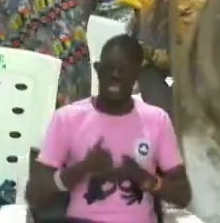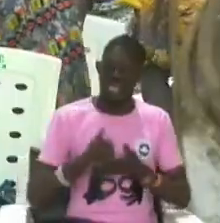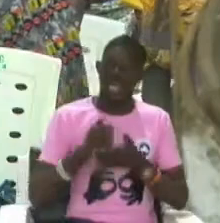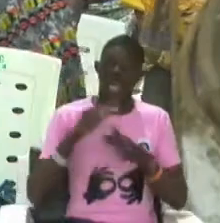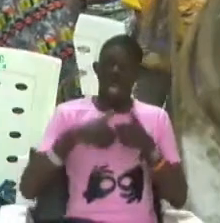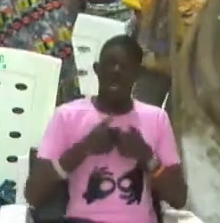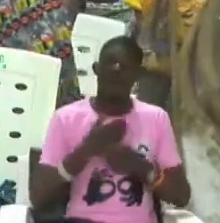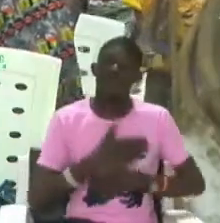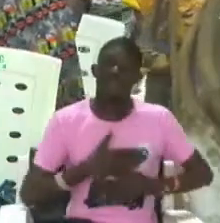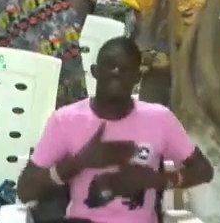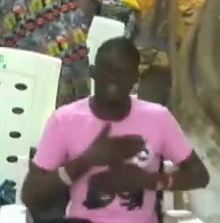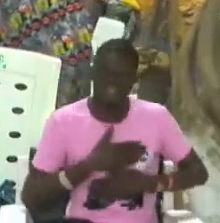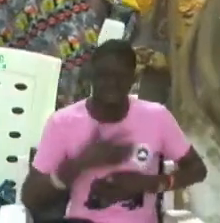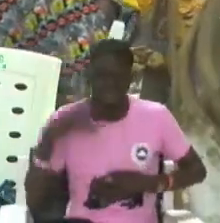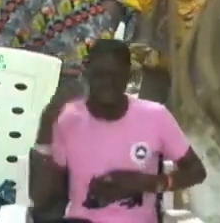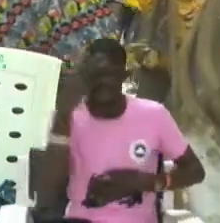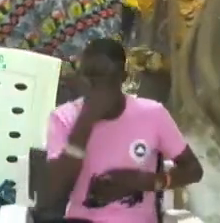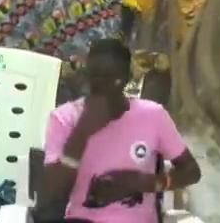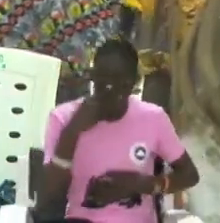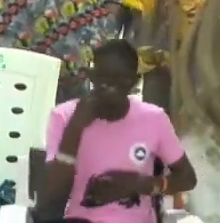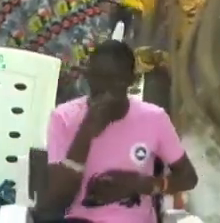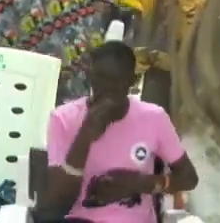is